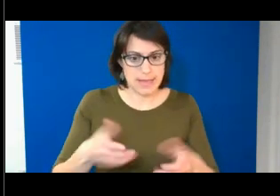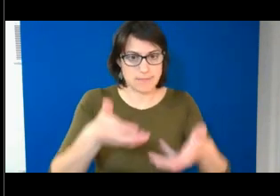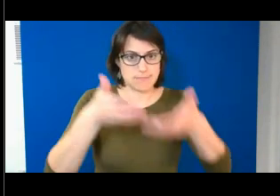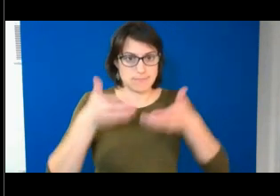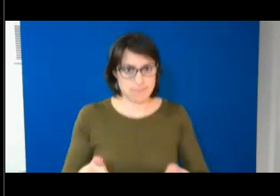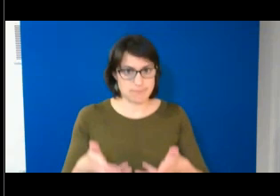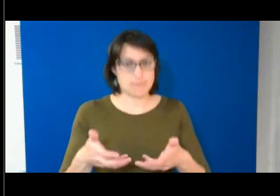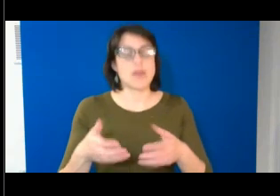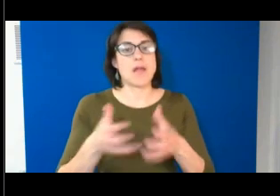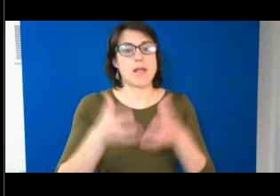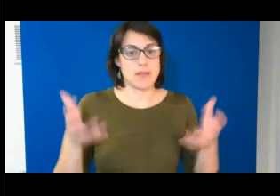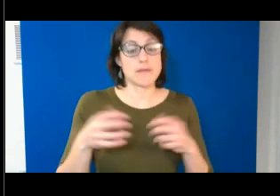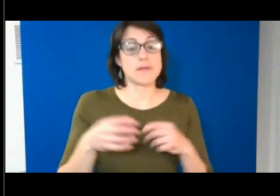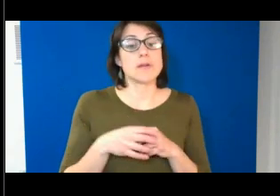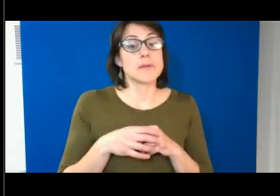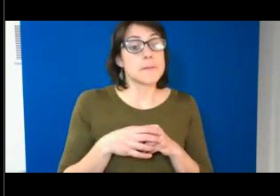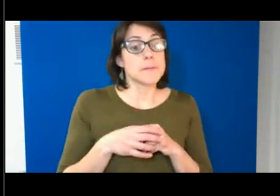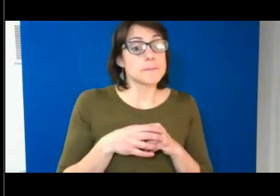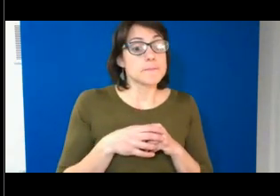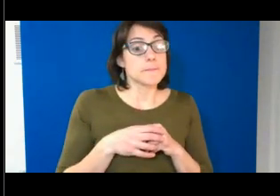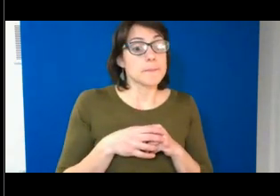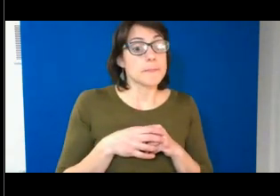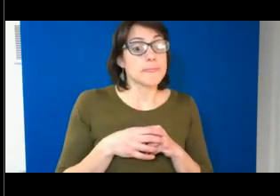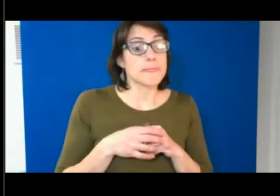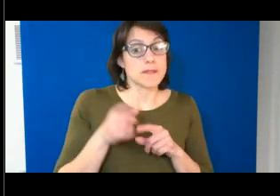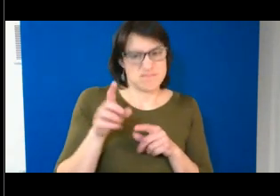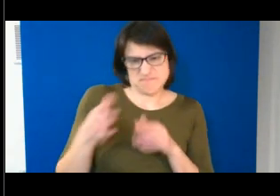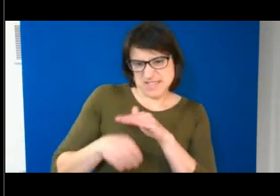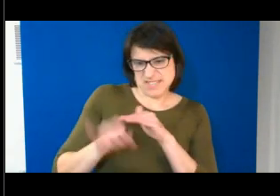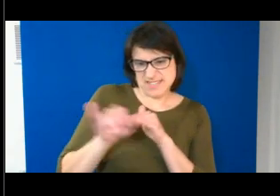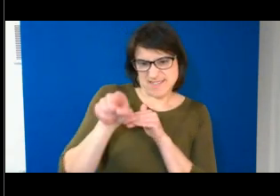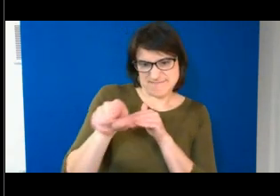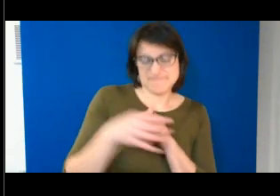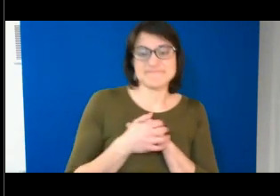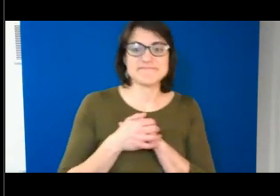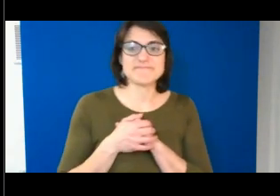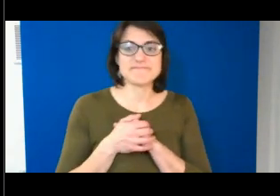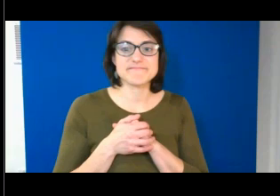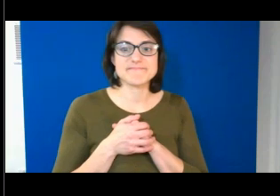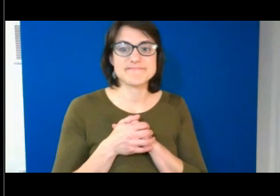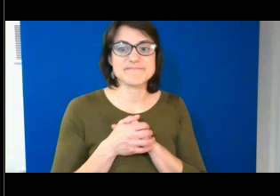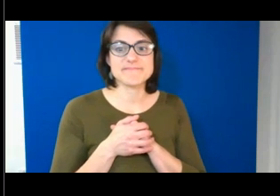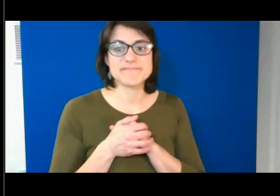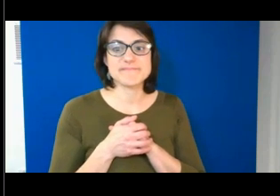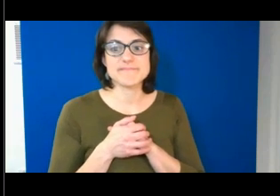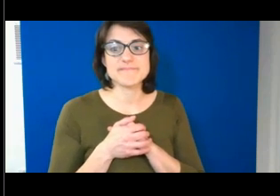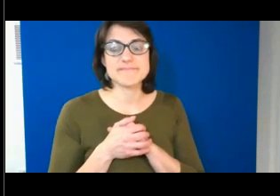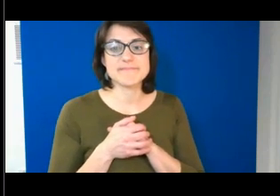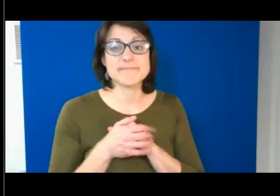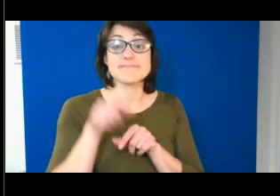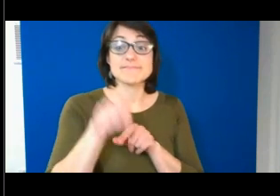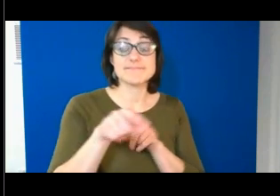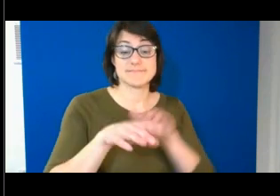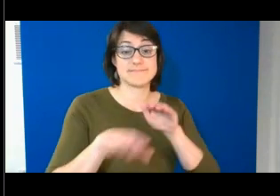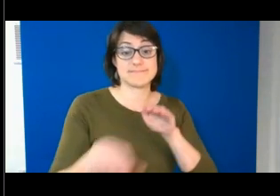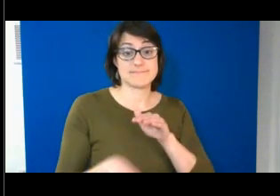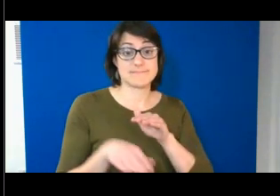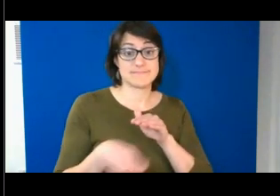Yeah. So basically this, yeah. So this one basically is